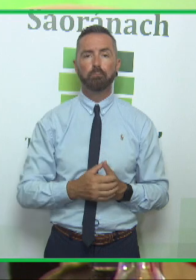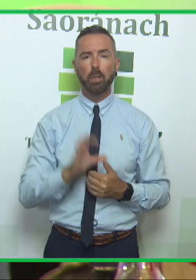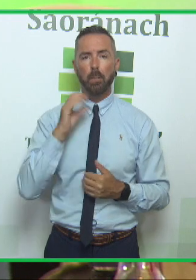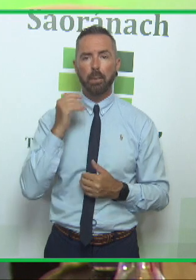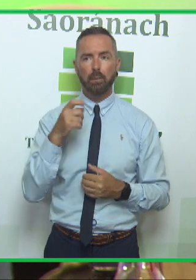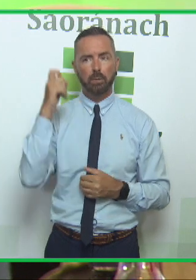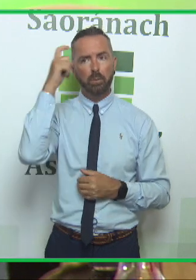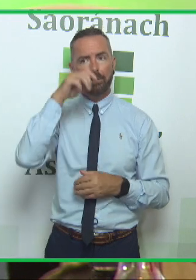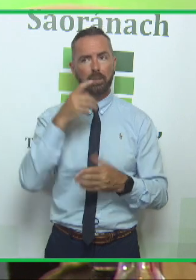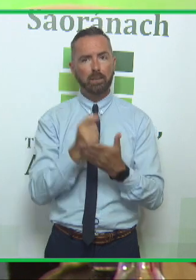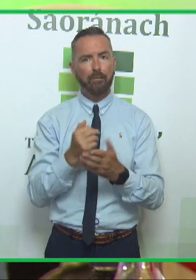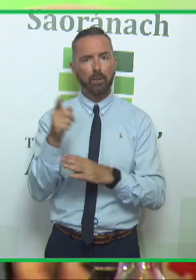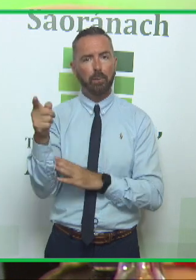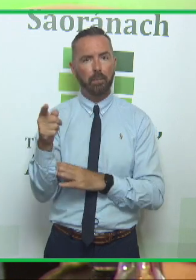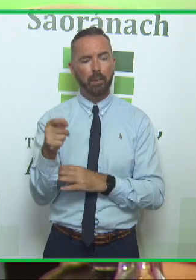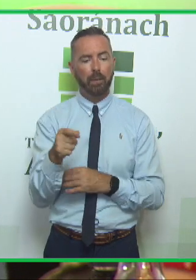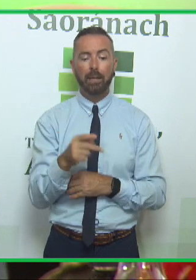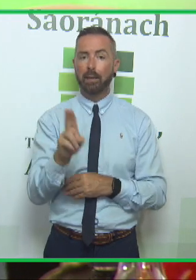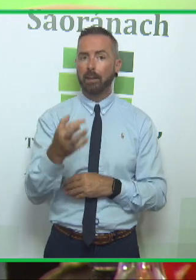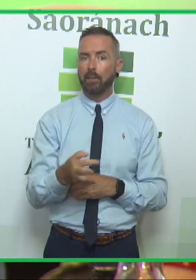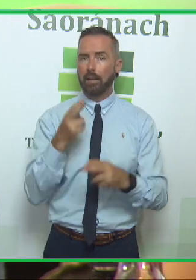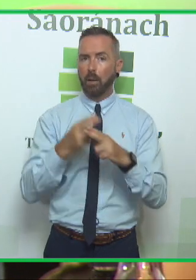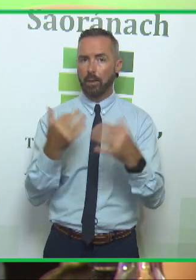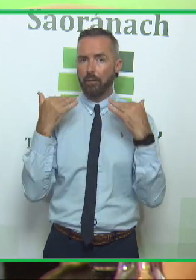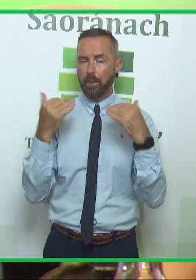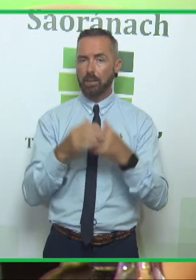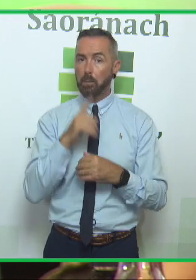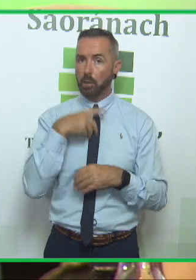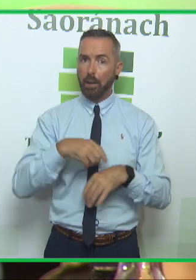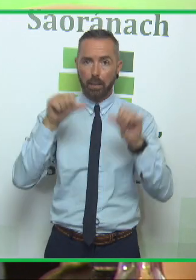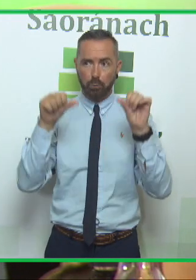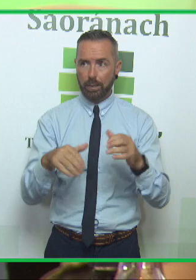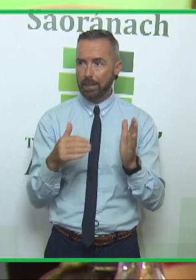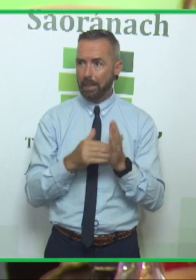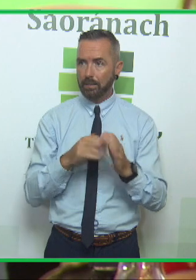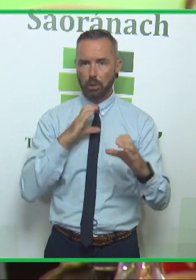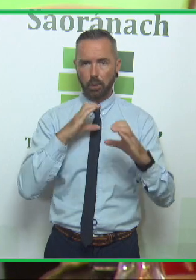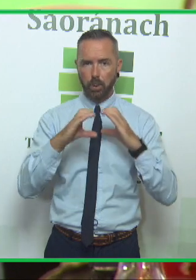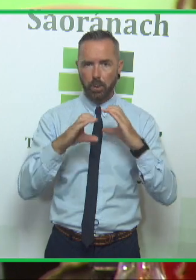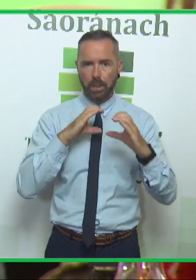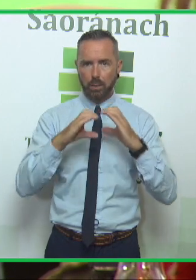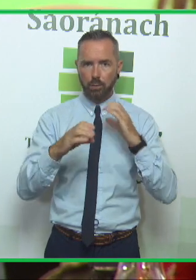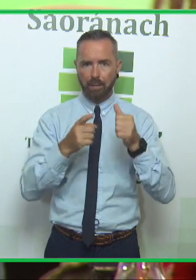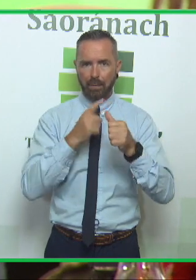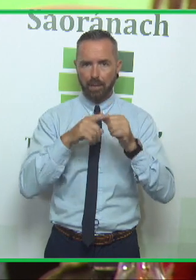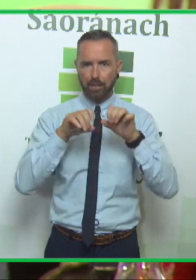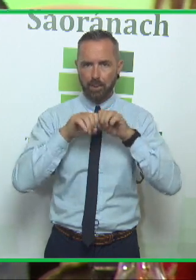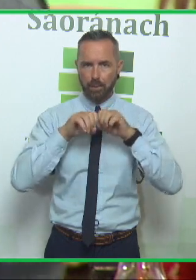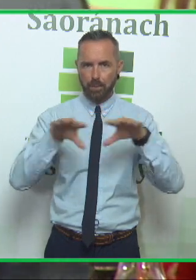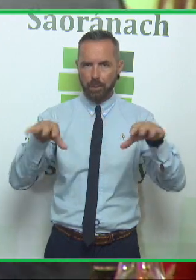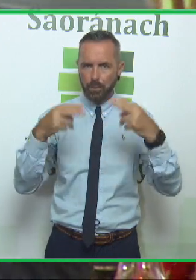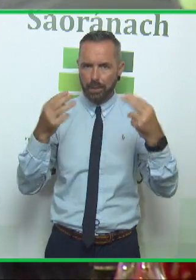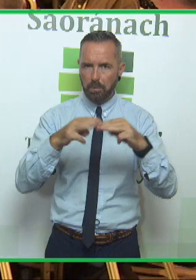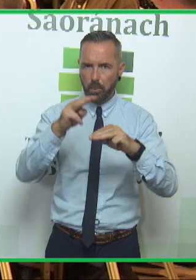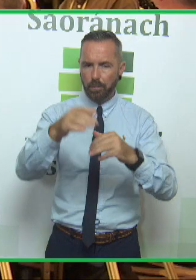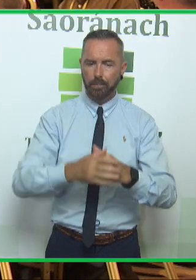in difficulty, and they were able to find out that information, But I Okay. agree with you, but it's the Thanks. communication thing just needs to be constantly, Thanks, John. I just want to keep